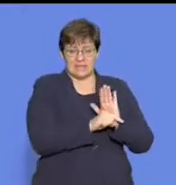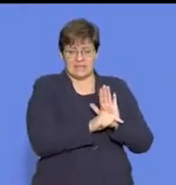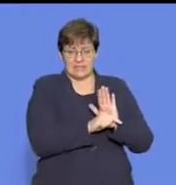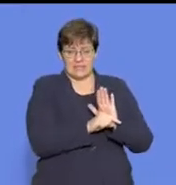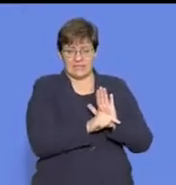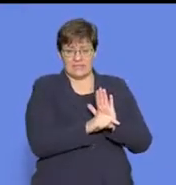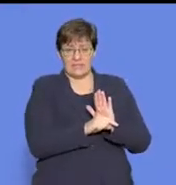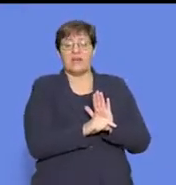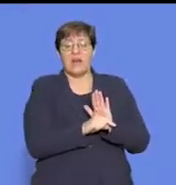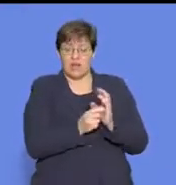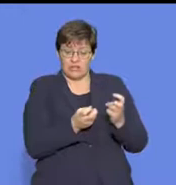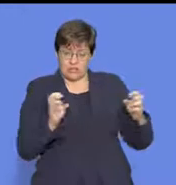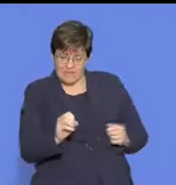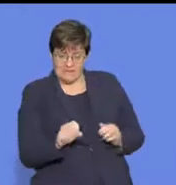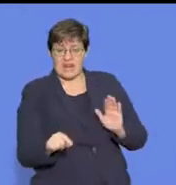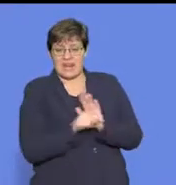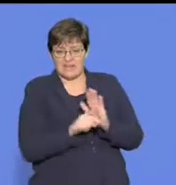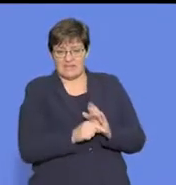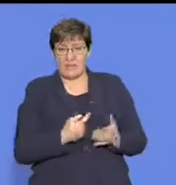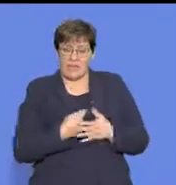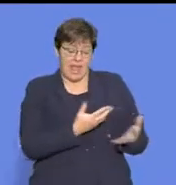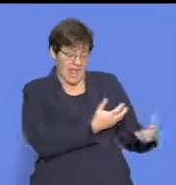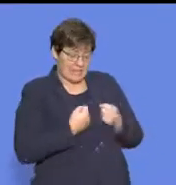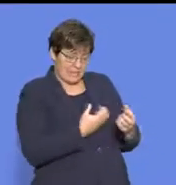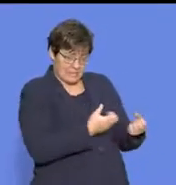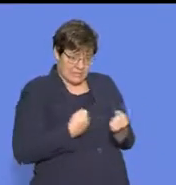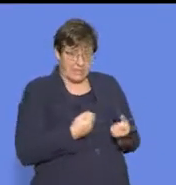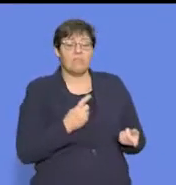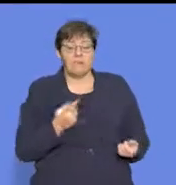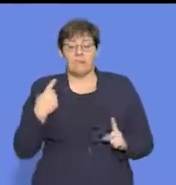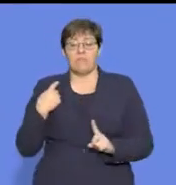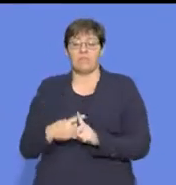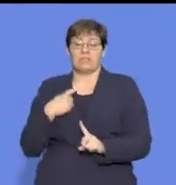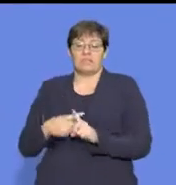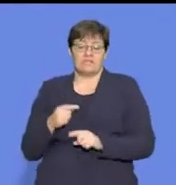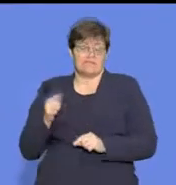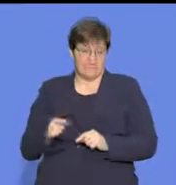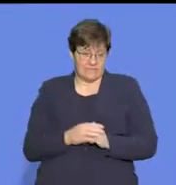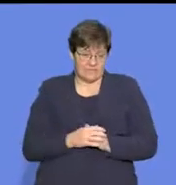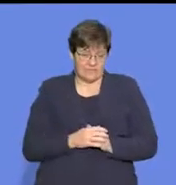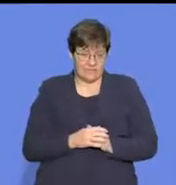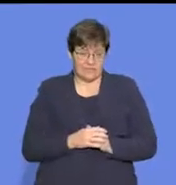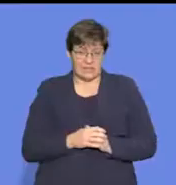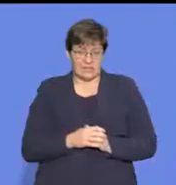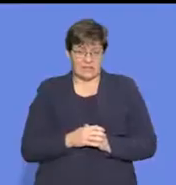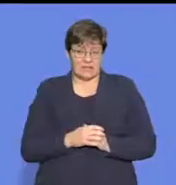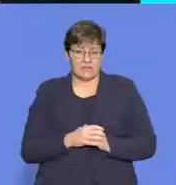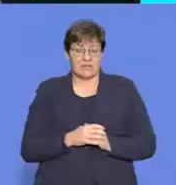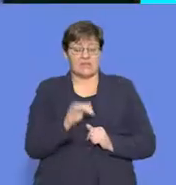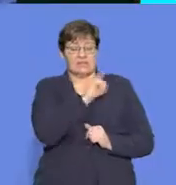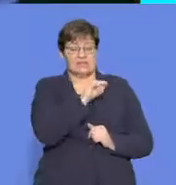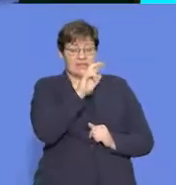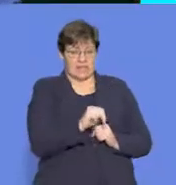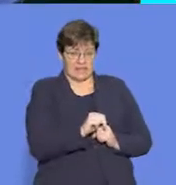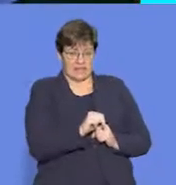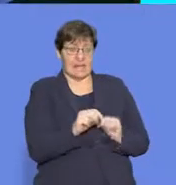be a negative terminal, and anything that's accepting electrons is going to be a positive terminal. So the